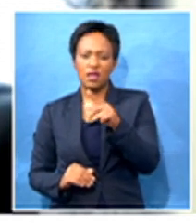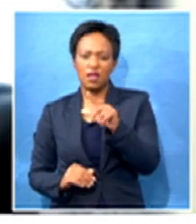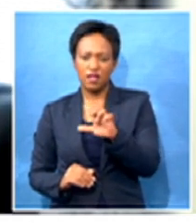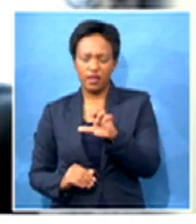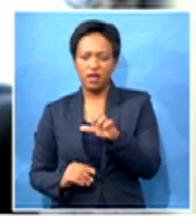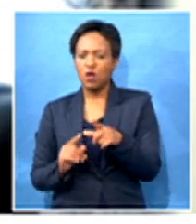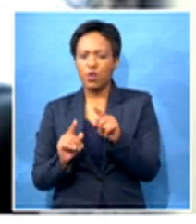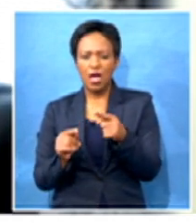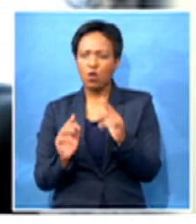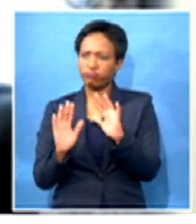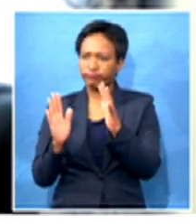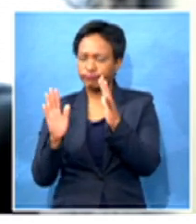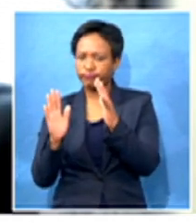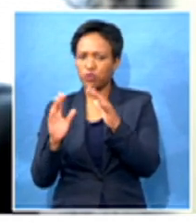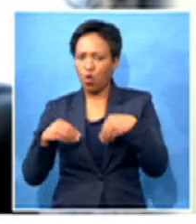We can't condone that.